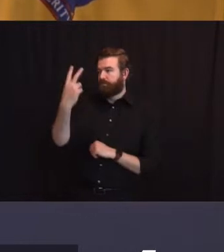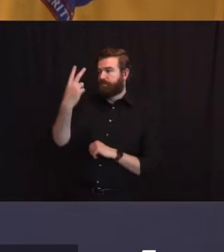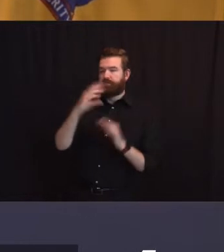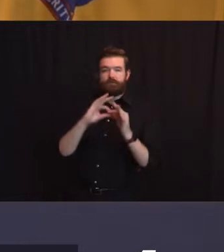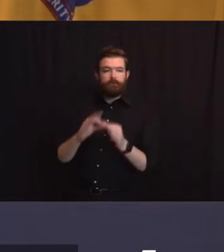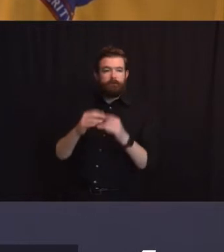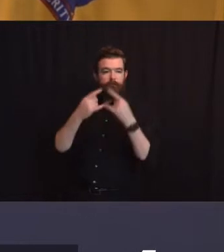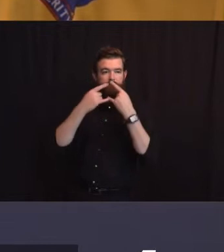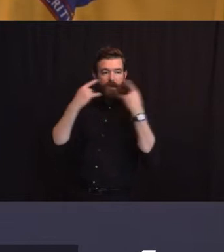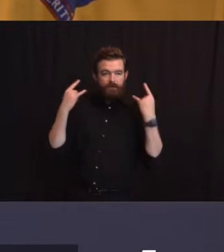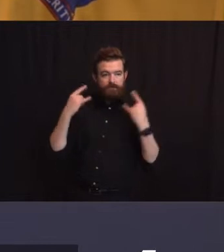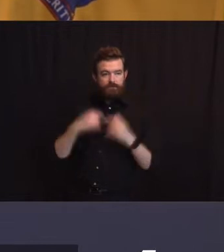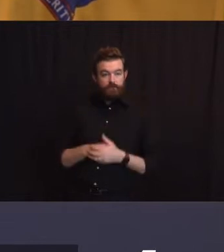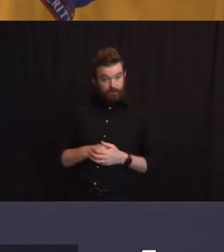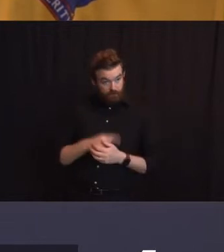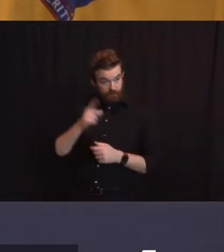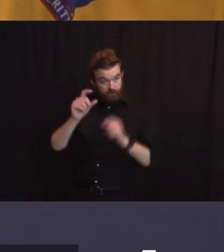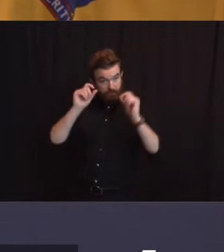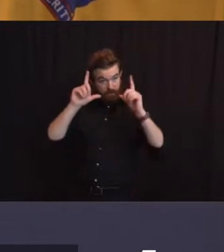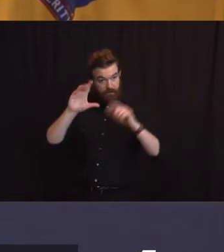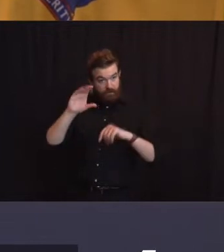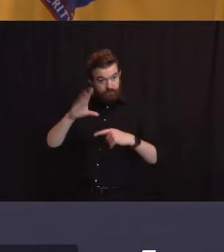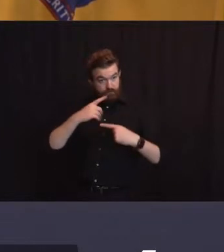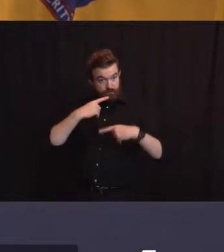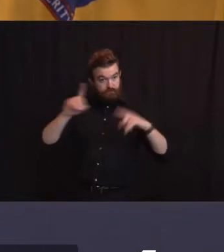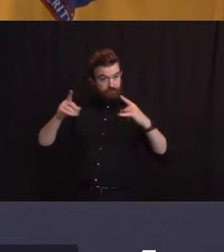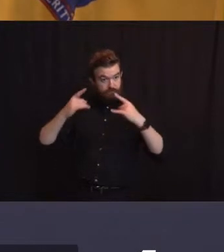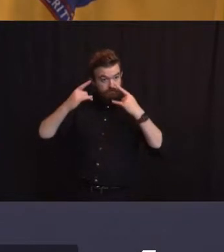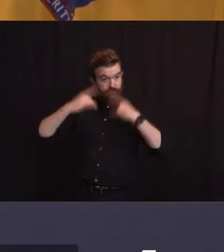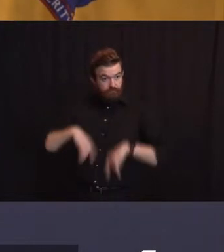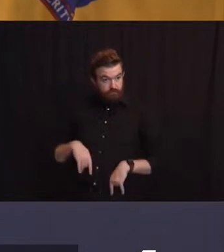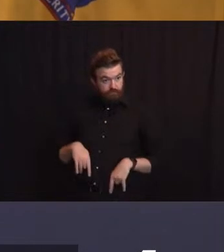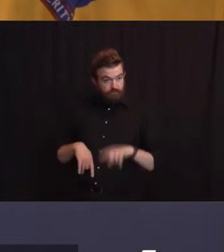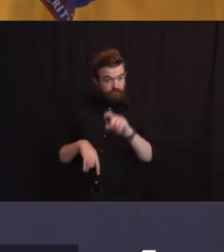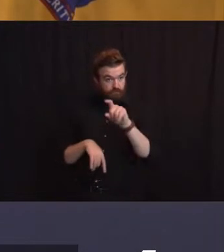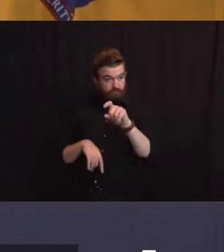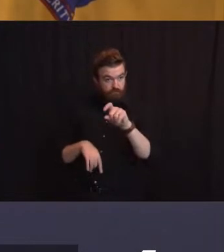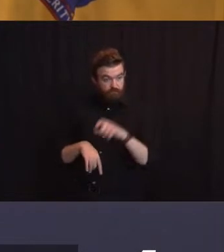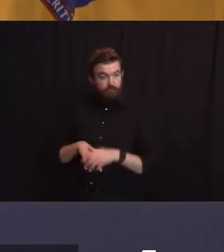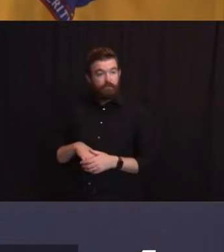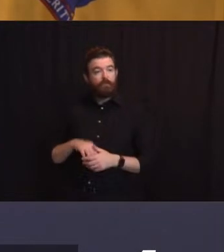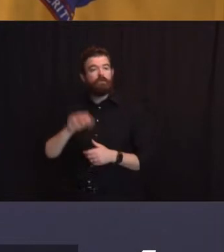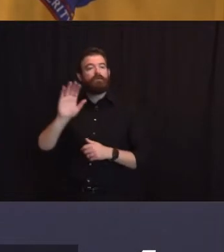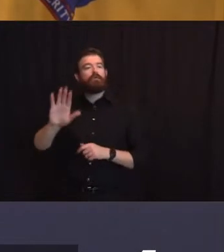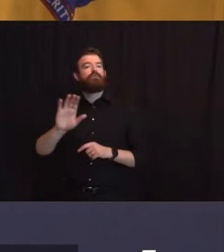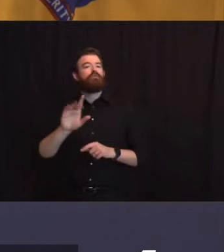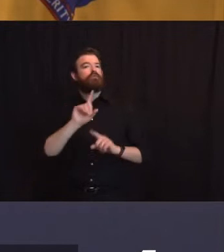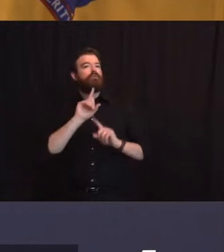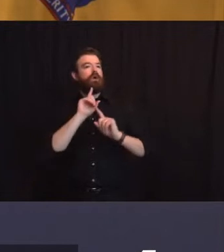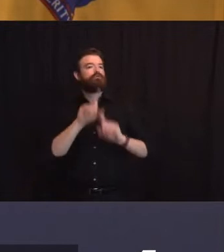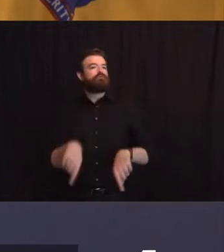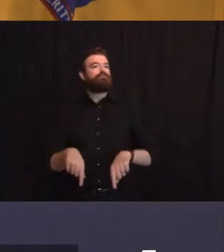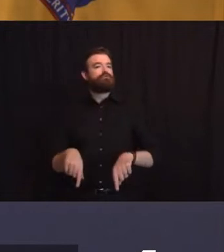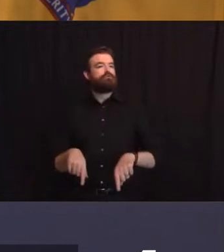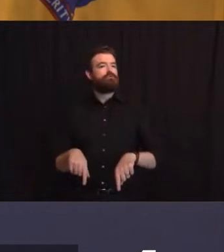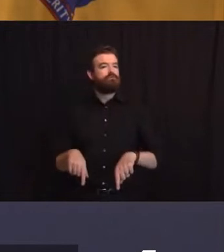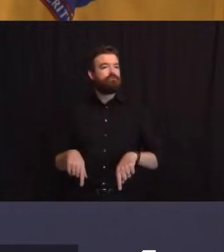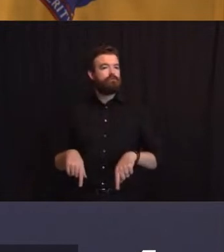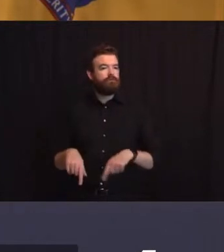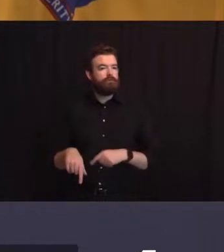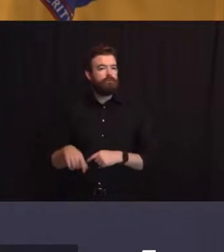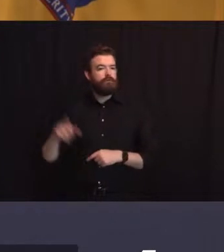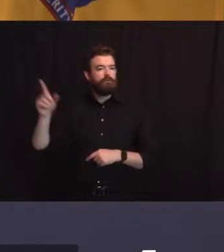by the CDC's guidance when it was issued a couple days ago? And what's your reaction to, Republican reaction to